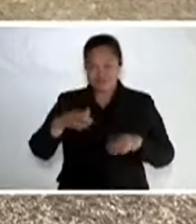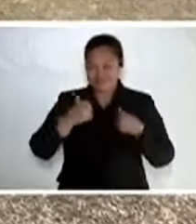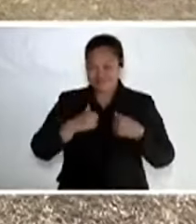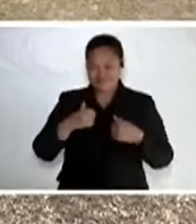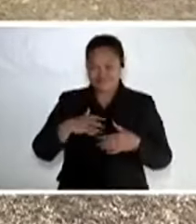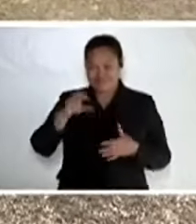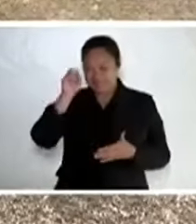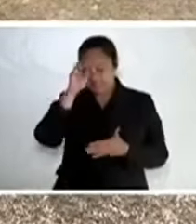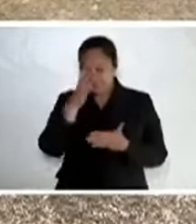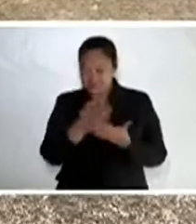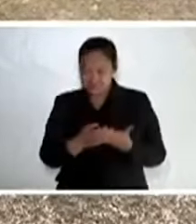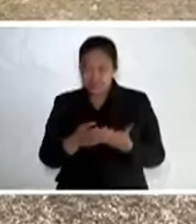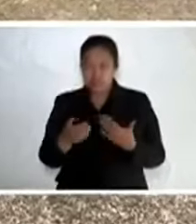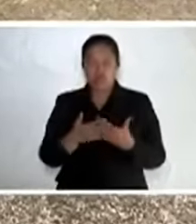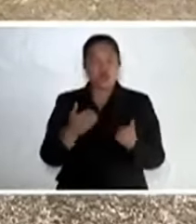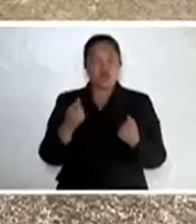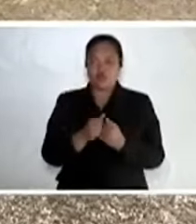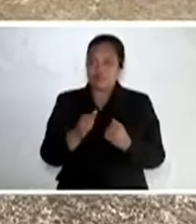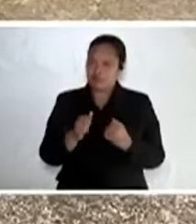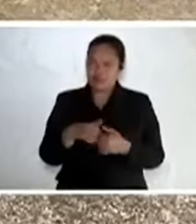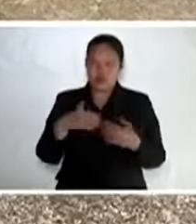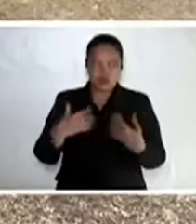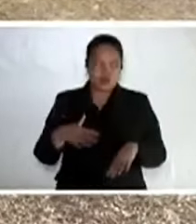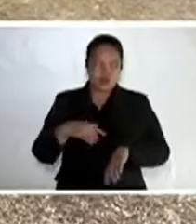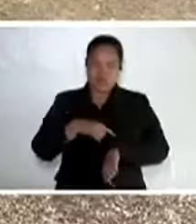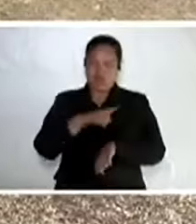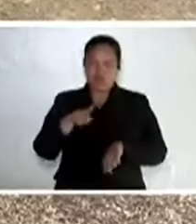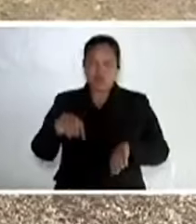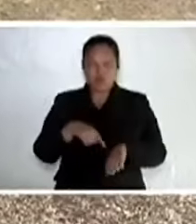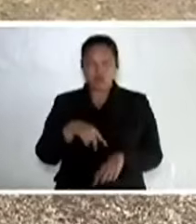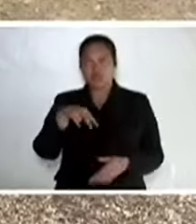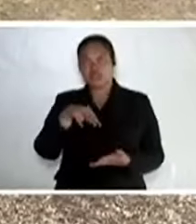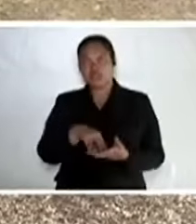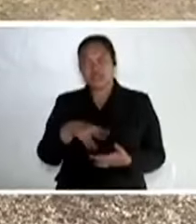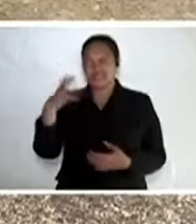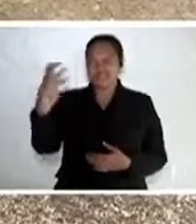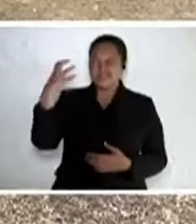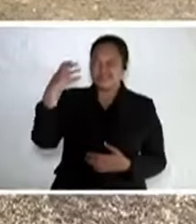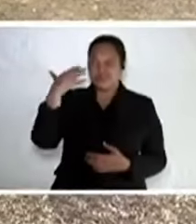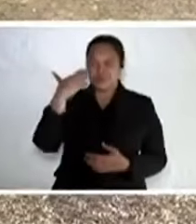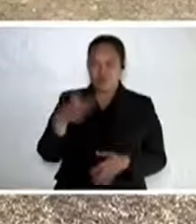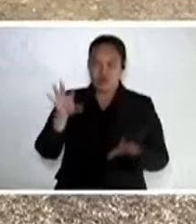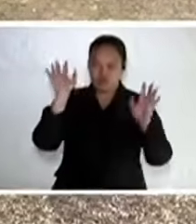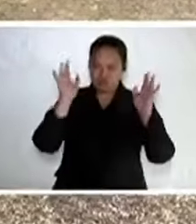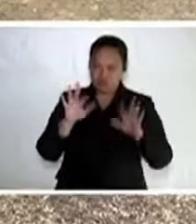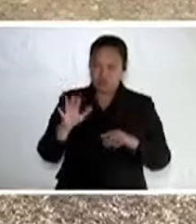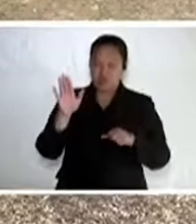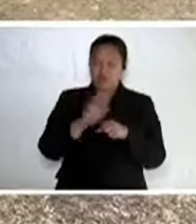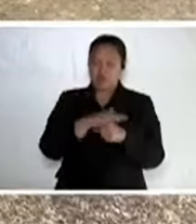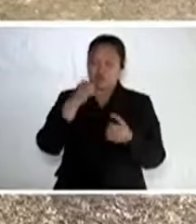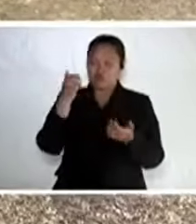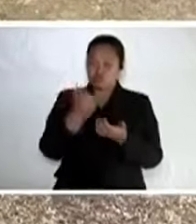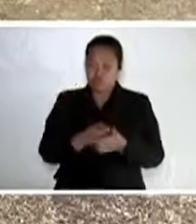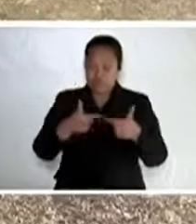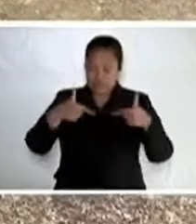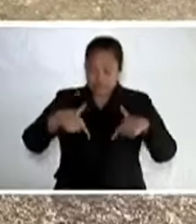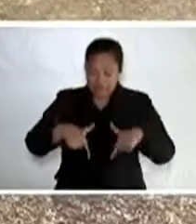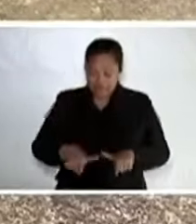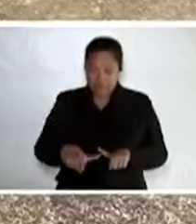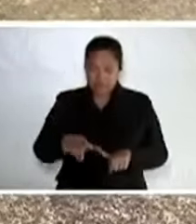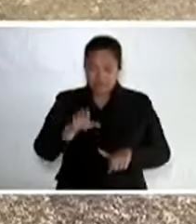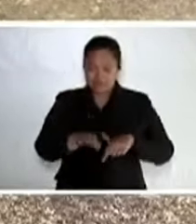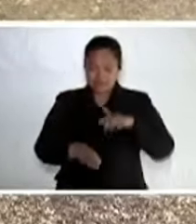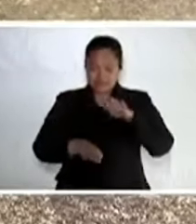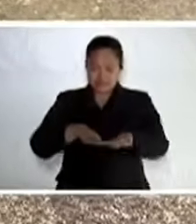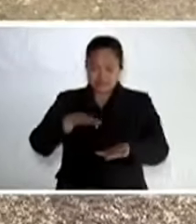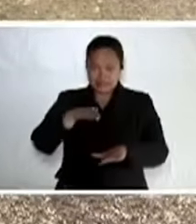many hours you have to stand in the hot sun and in the rain to ensure that every leg and every step,